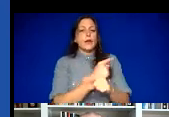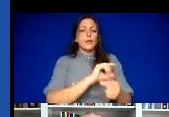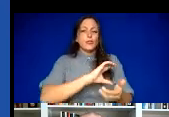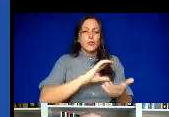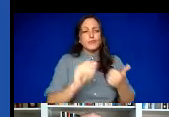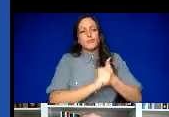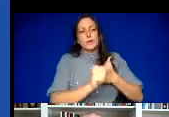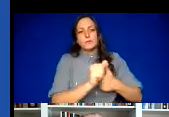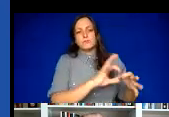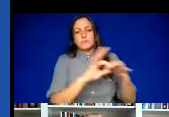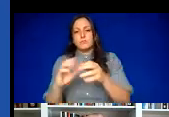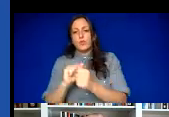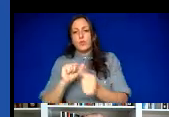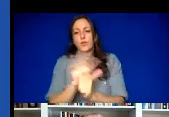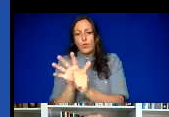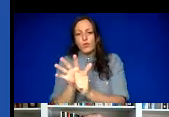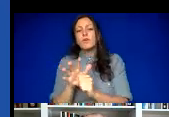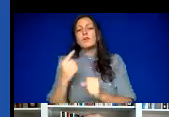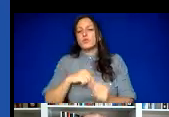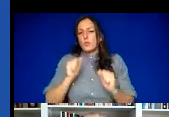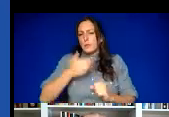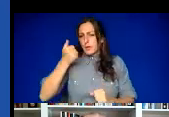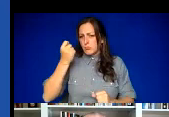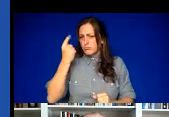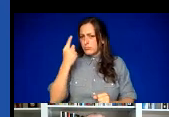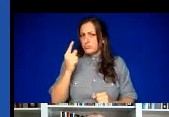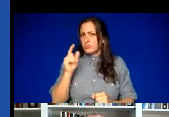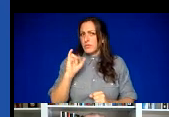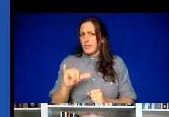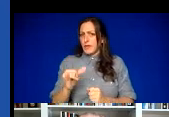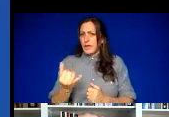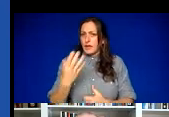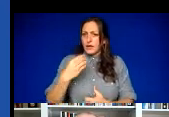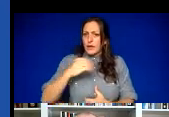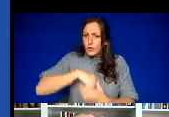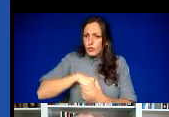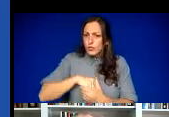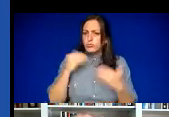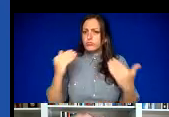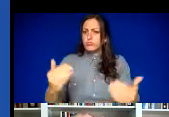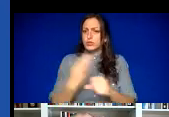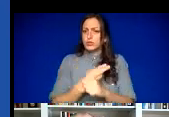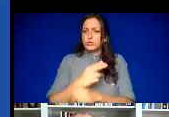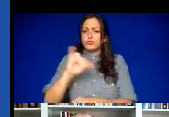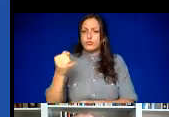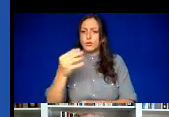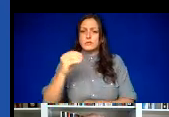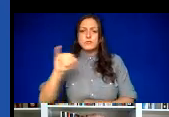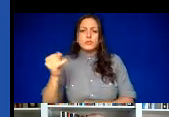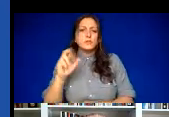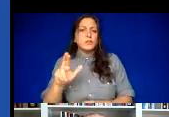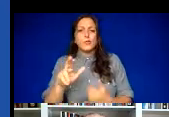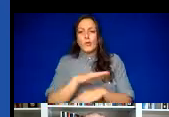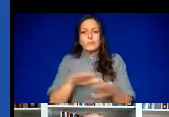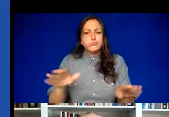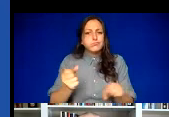COVID, and will help us understand whether we need to include that or limit this for vaccination going forward.